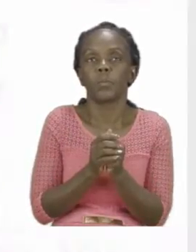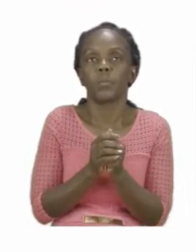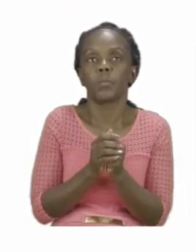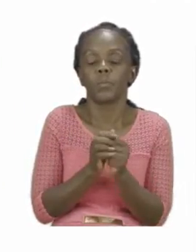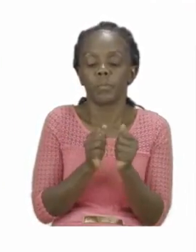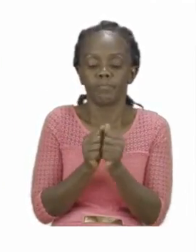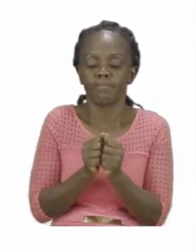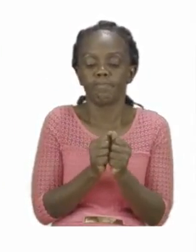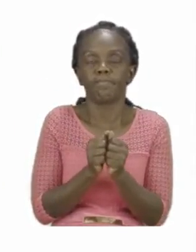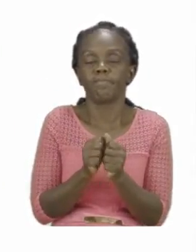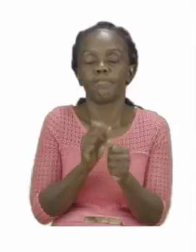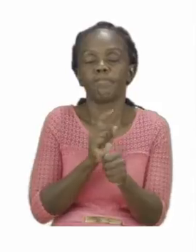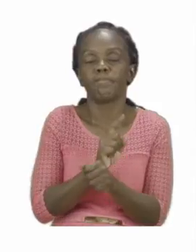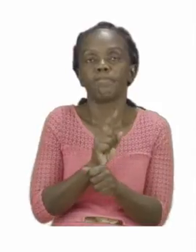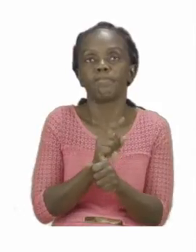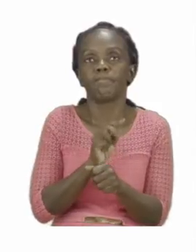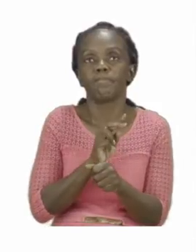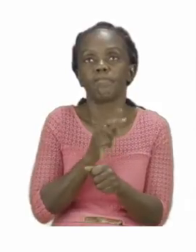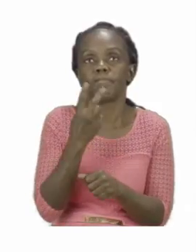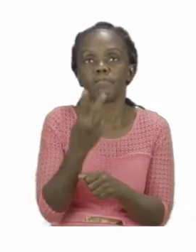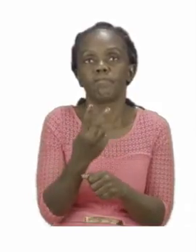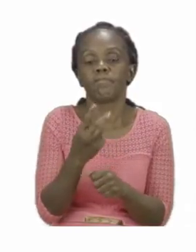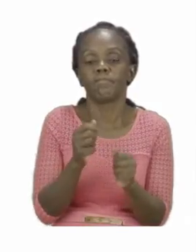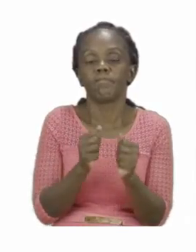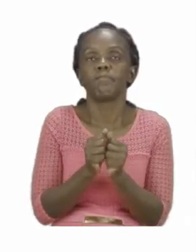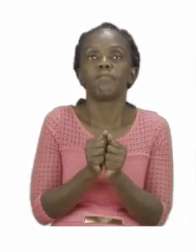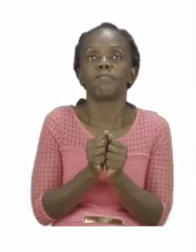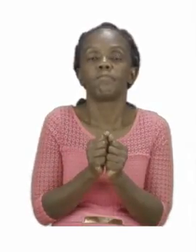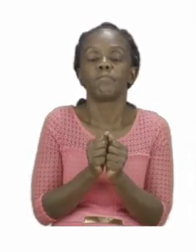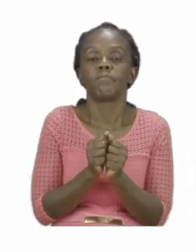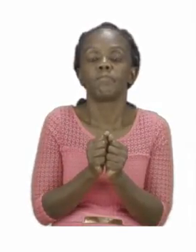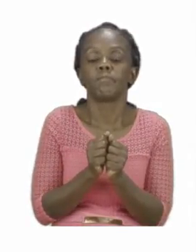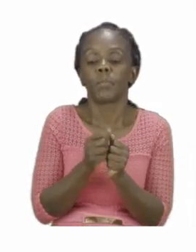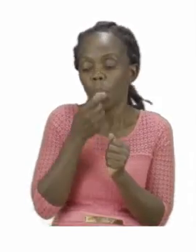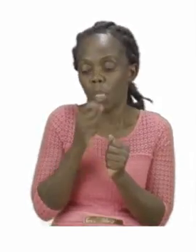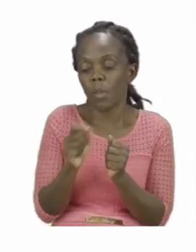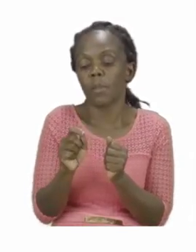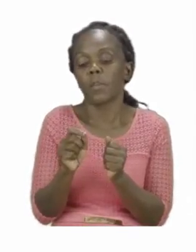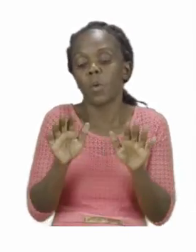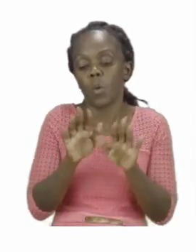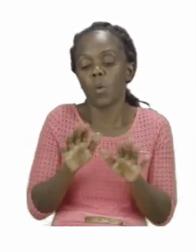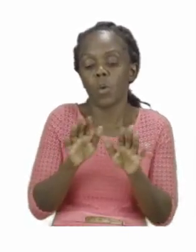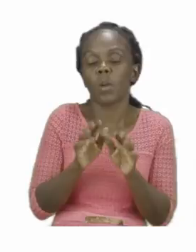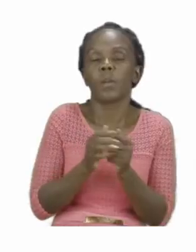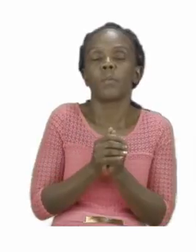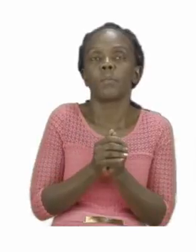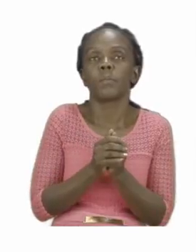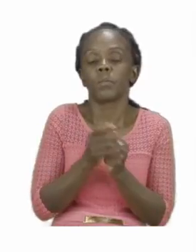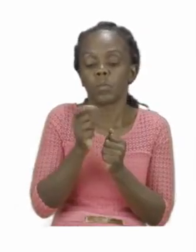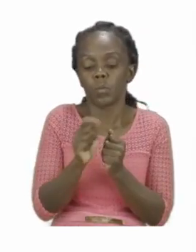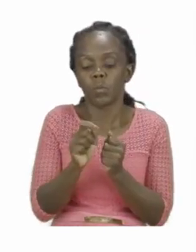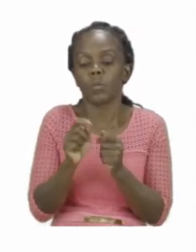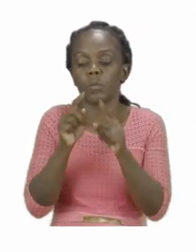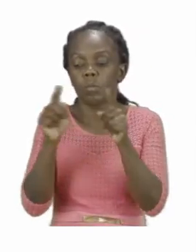together. I'd like you to, with your pencil or your color, to write the number in this blank